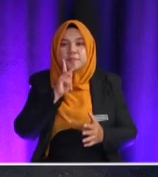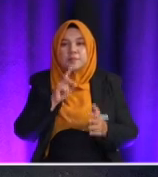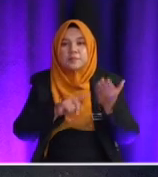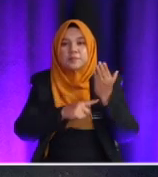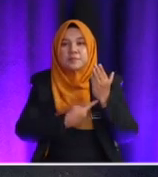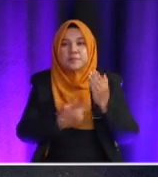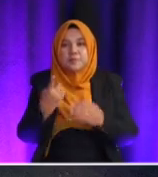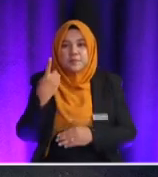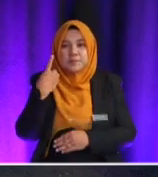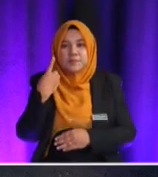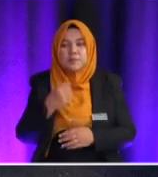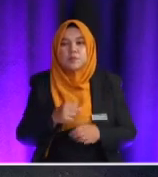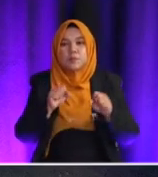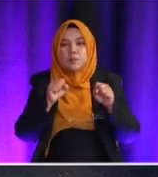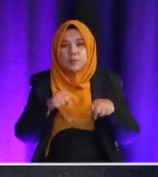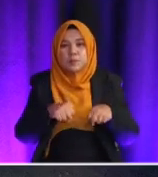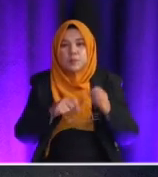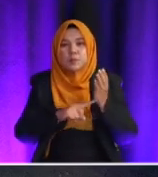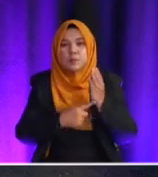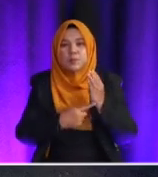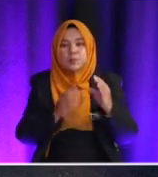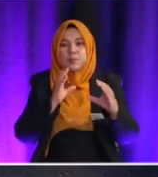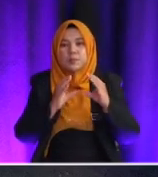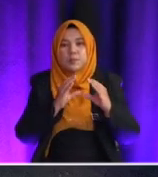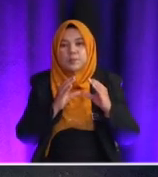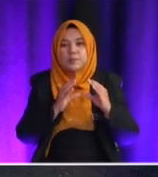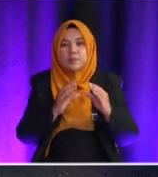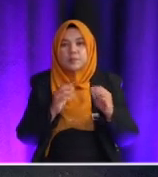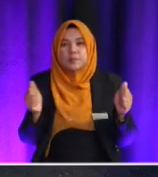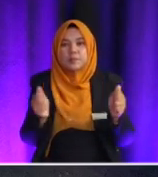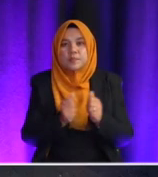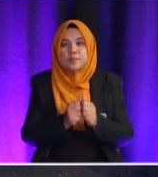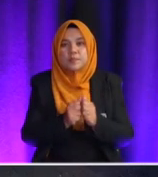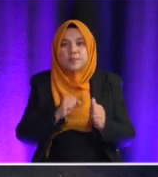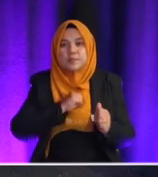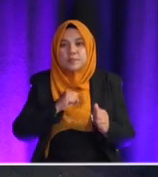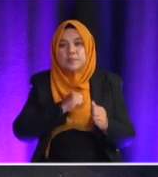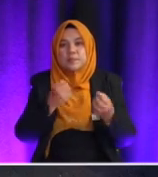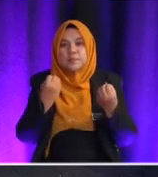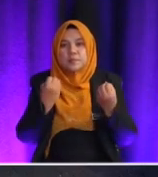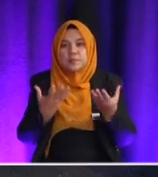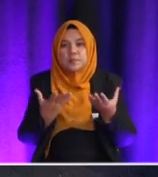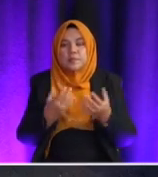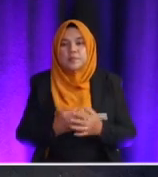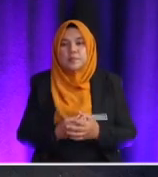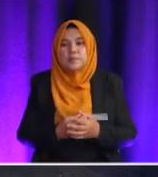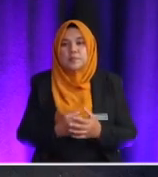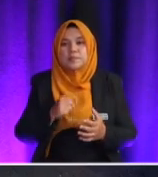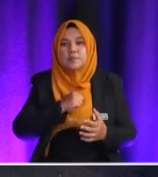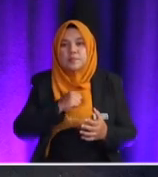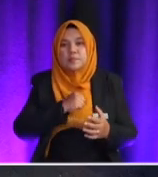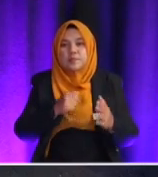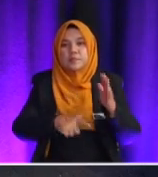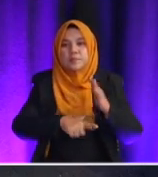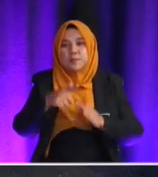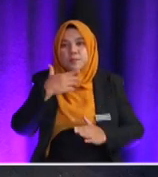first. Okay. Mm. You should speak. You should speak a lot with Sasha, mm-hmm. and then Sasha will feel better and